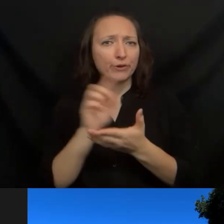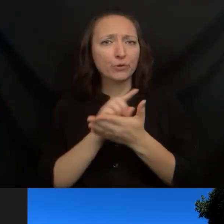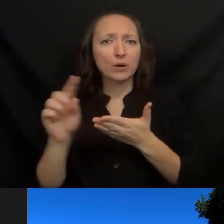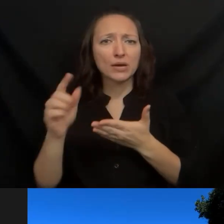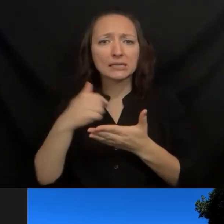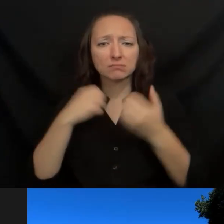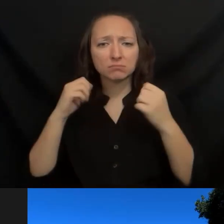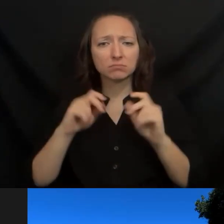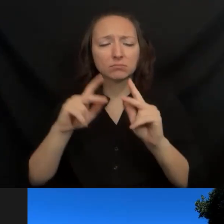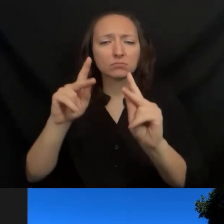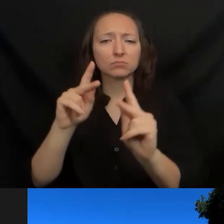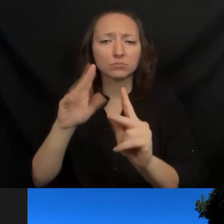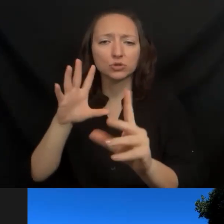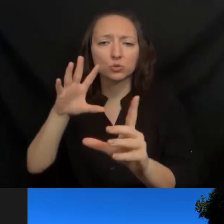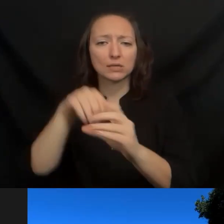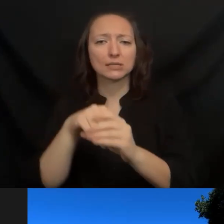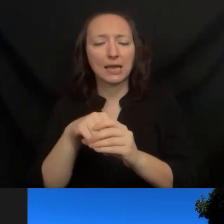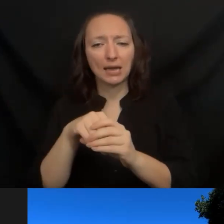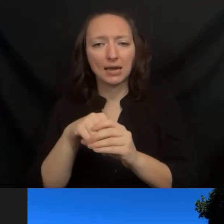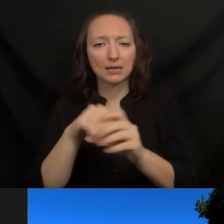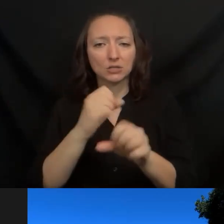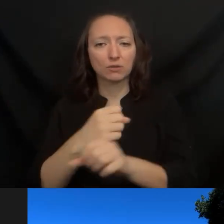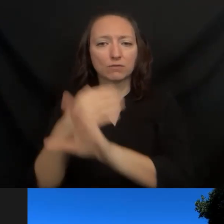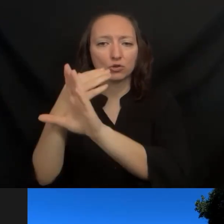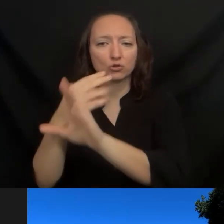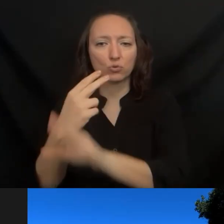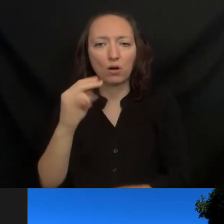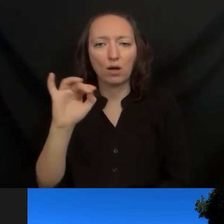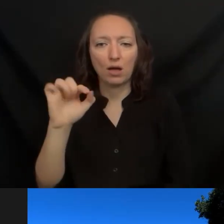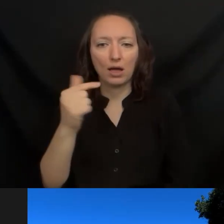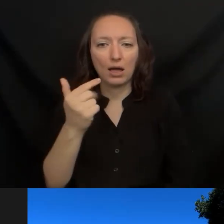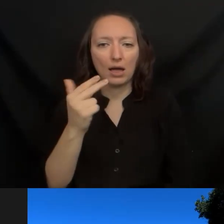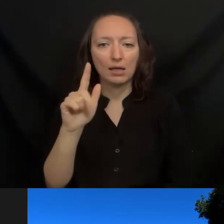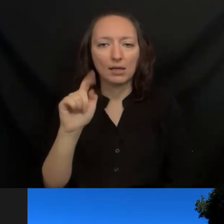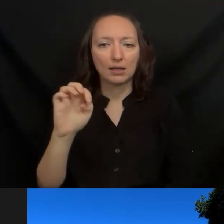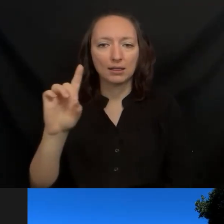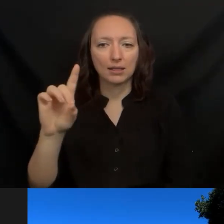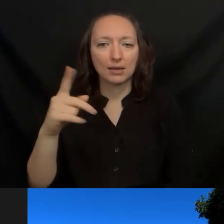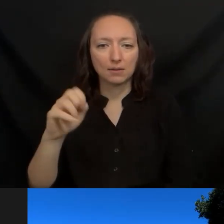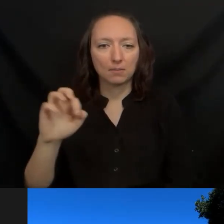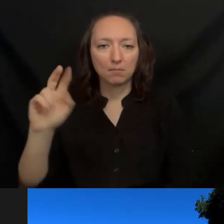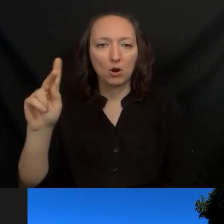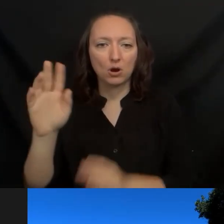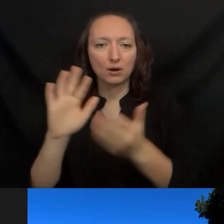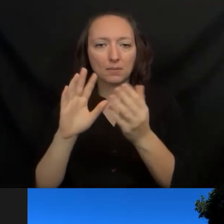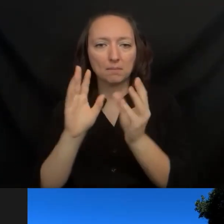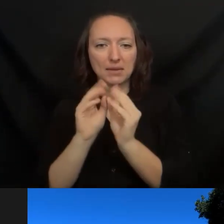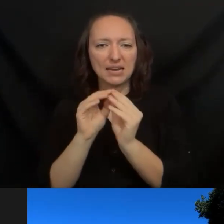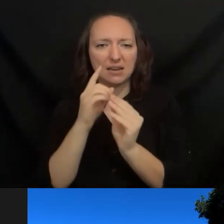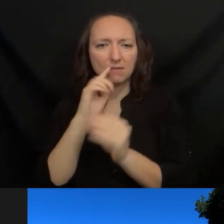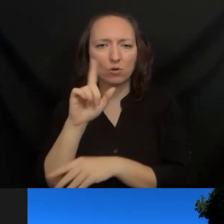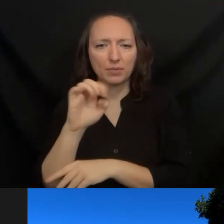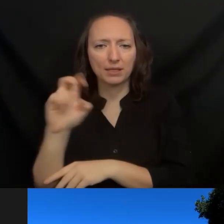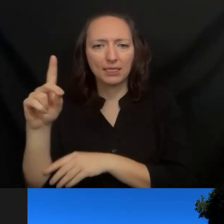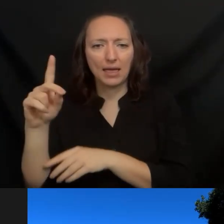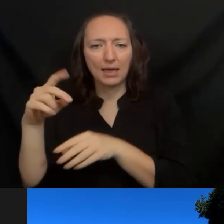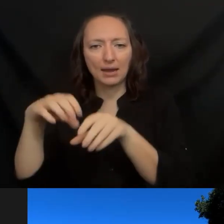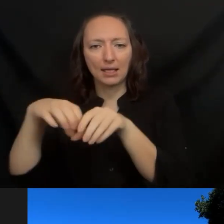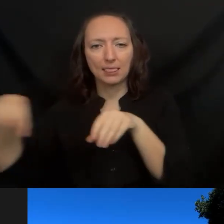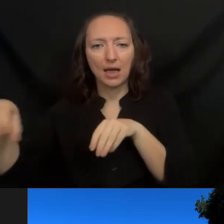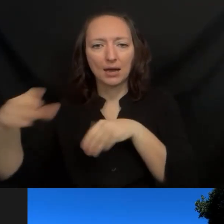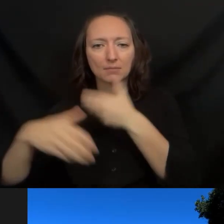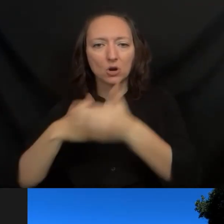a virtual Highland Park meeting about the lead line process, and then a meeting in